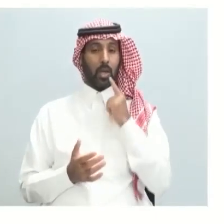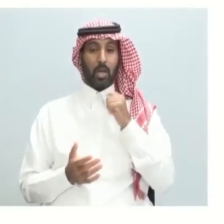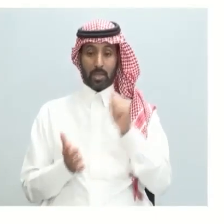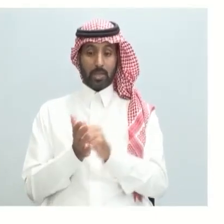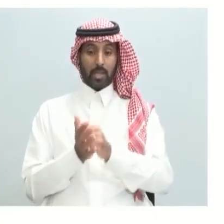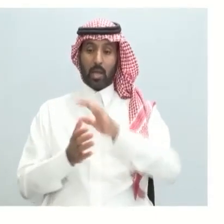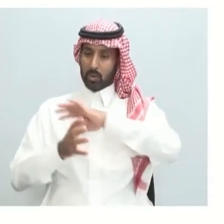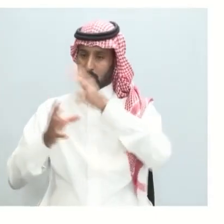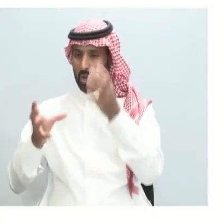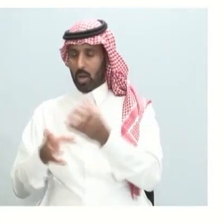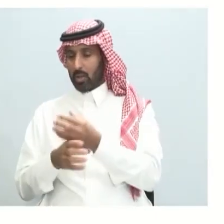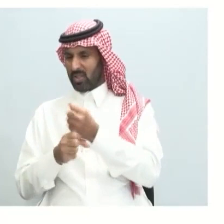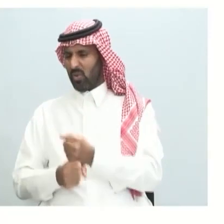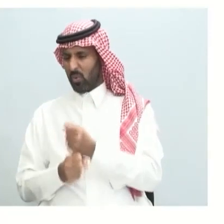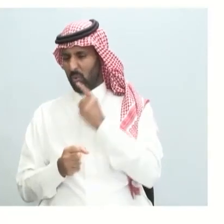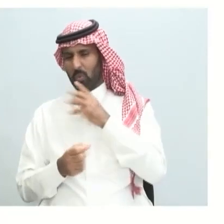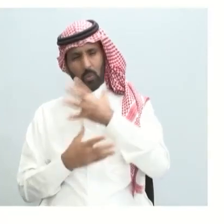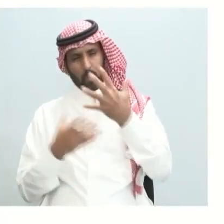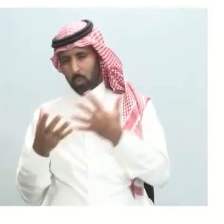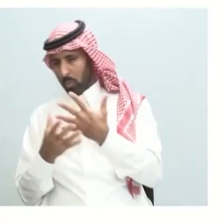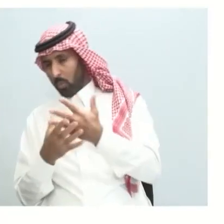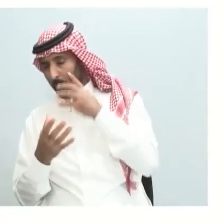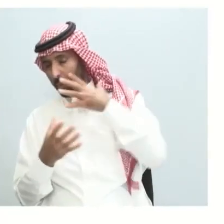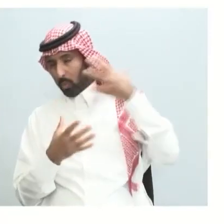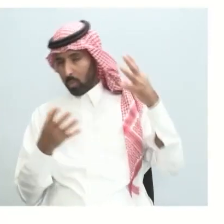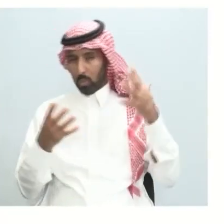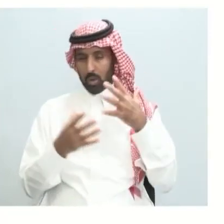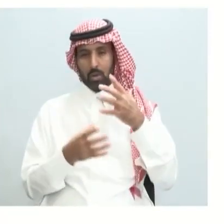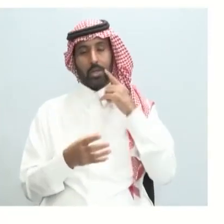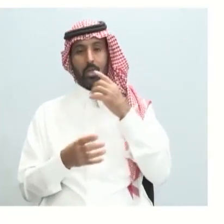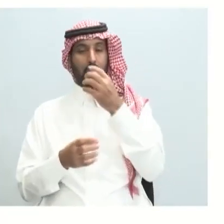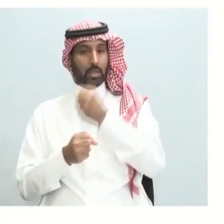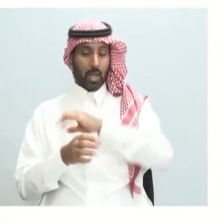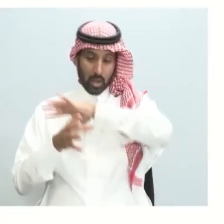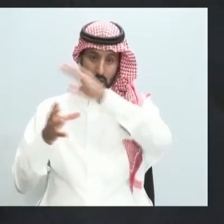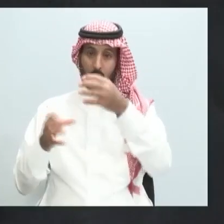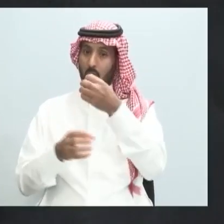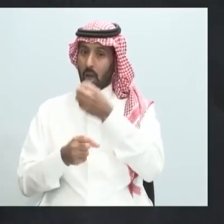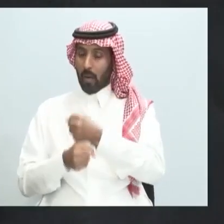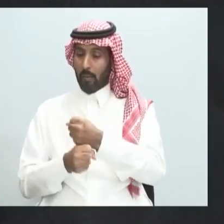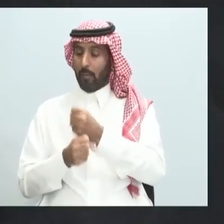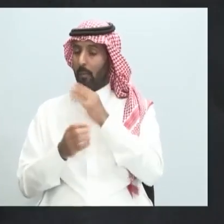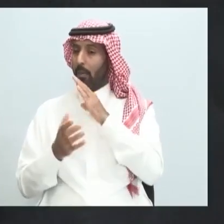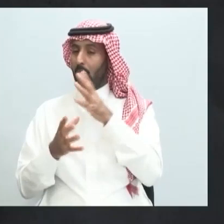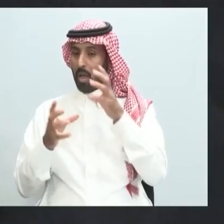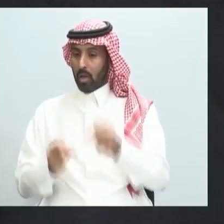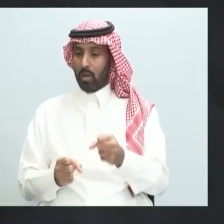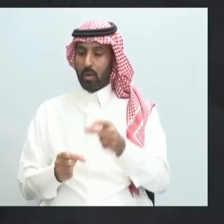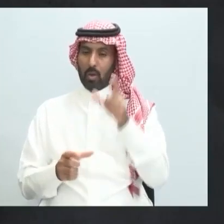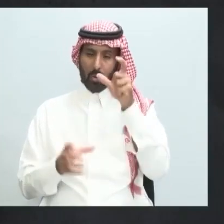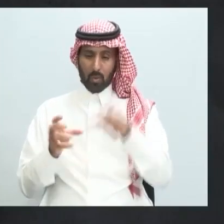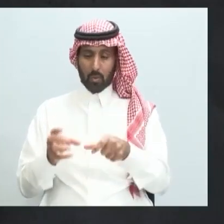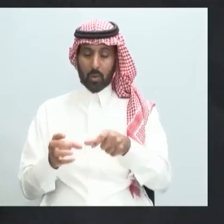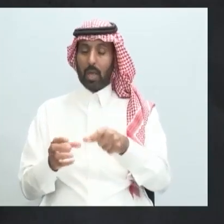Home is a shelter from all sorts of storms. Home is a shelter from all sorts of